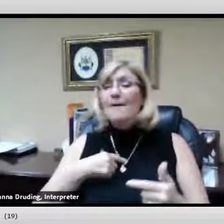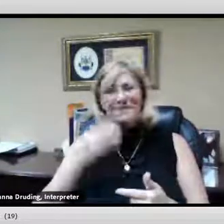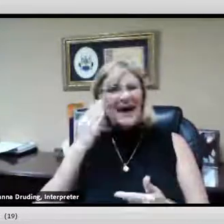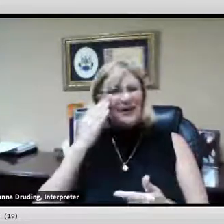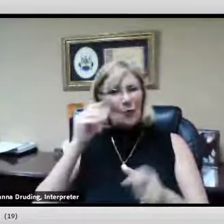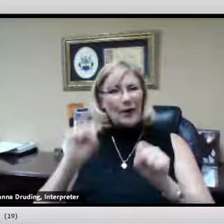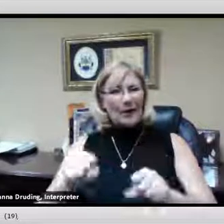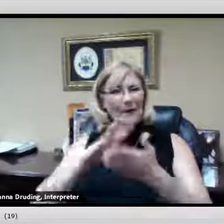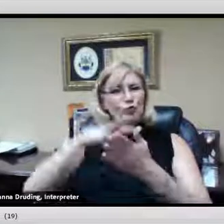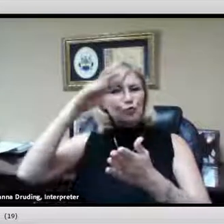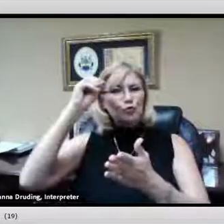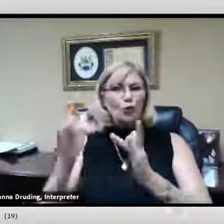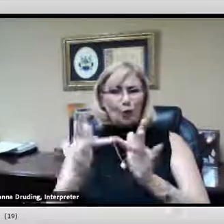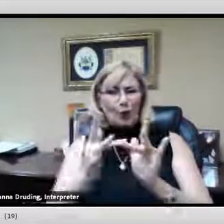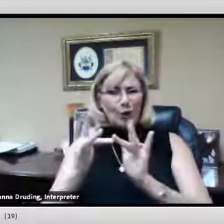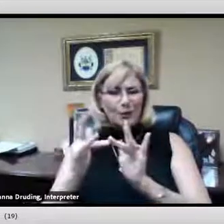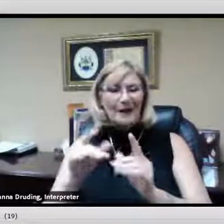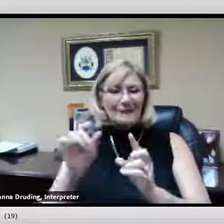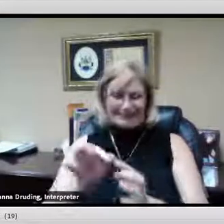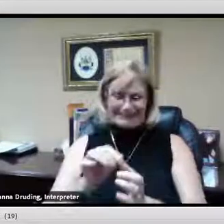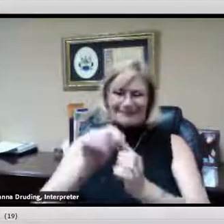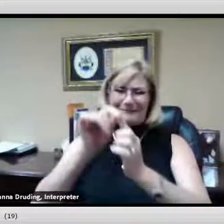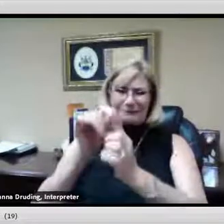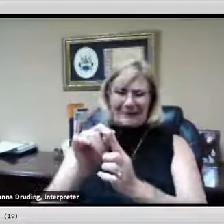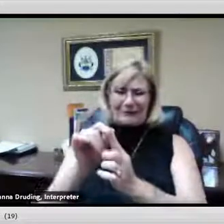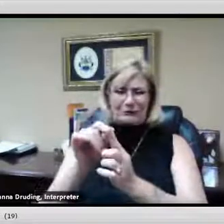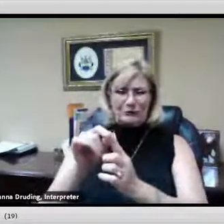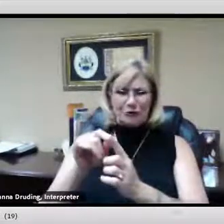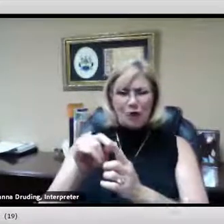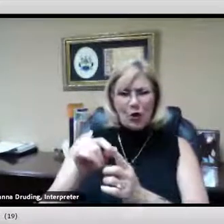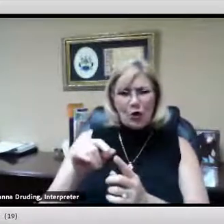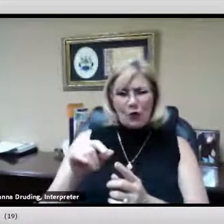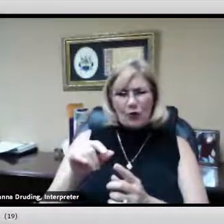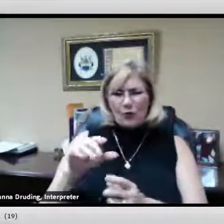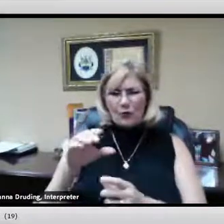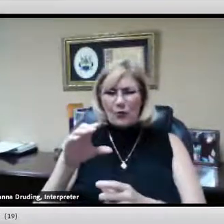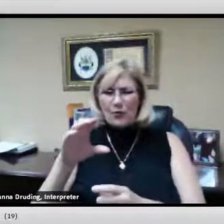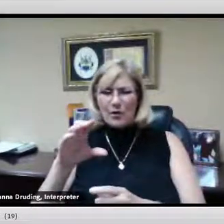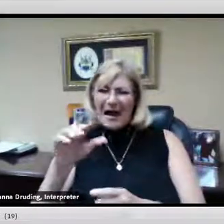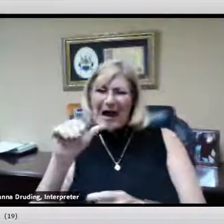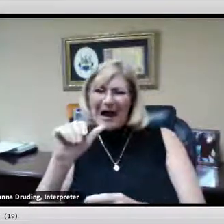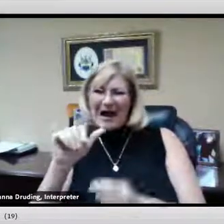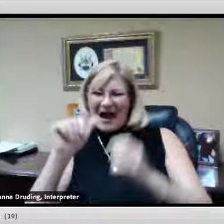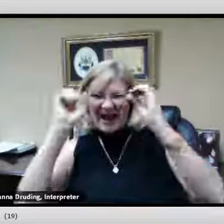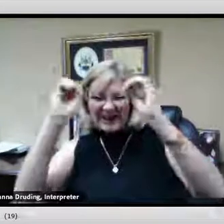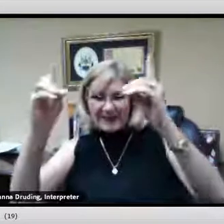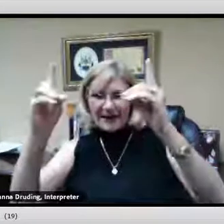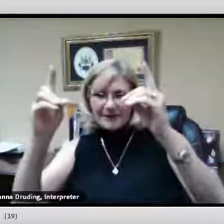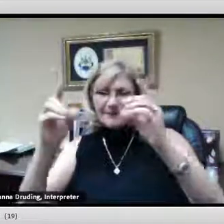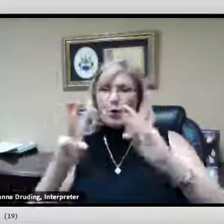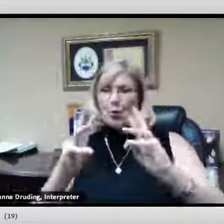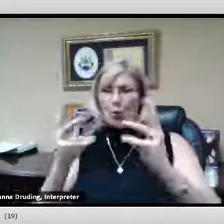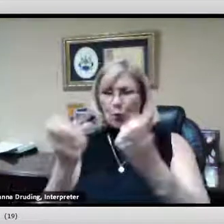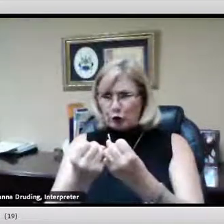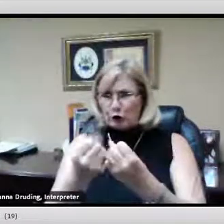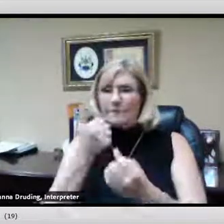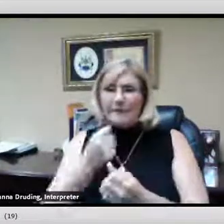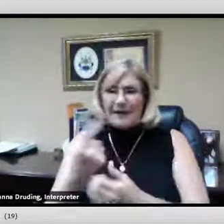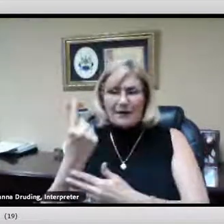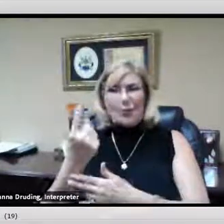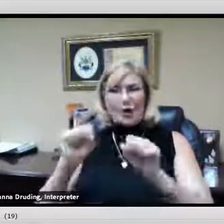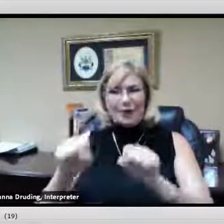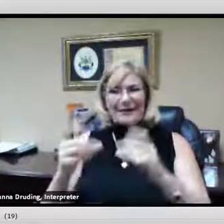online, especially with those Codecademy workshops. Those are a lot of fun to do. Anyone can do them. You just